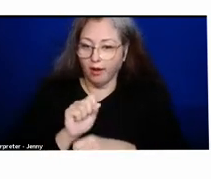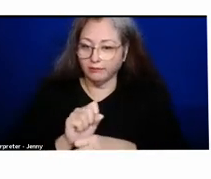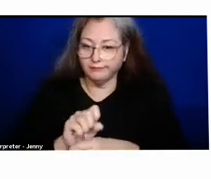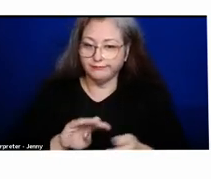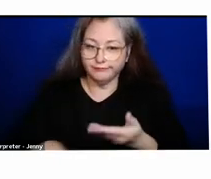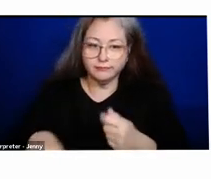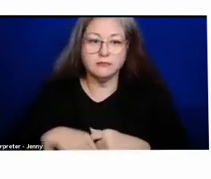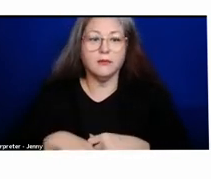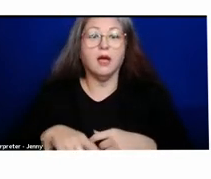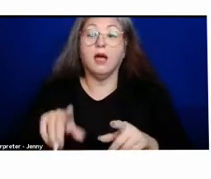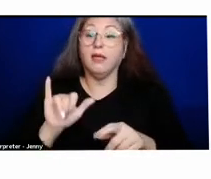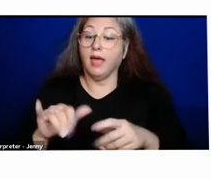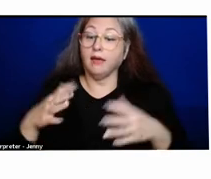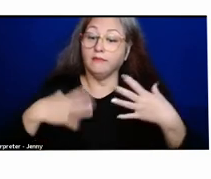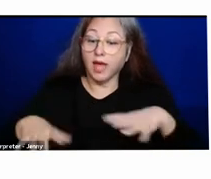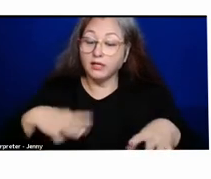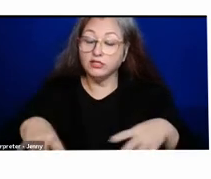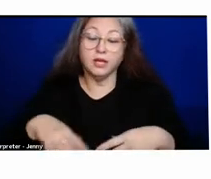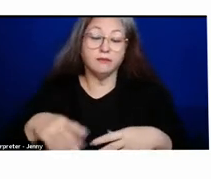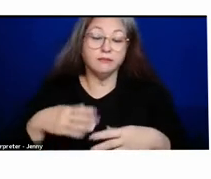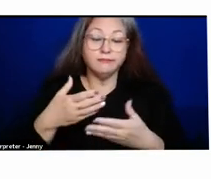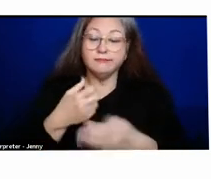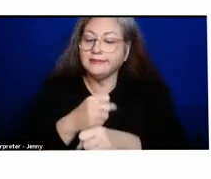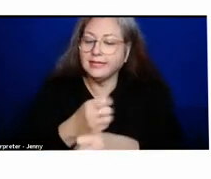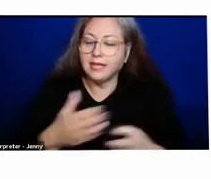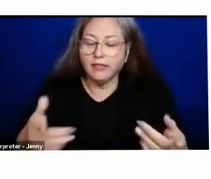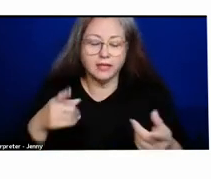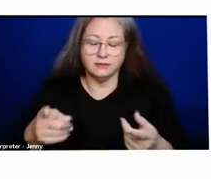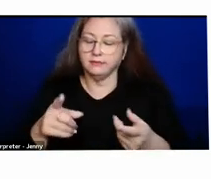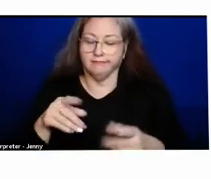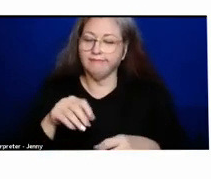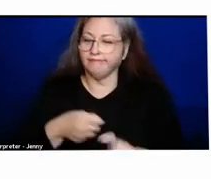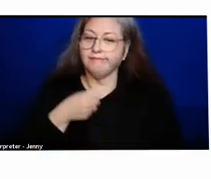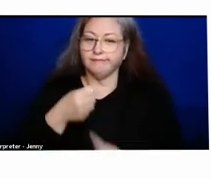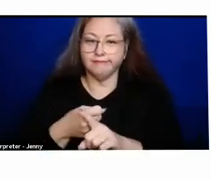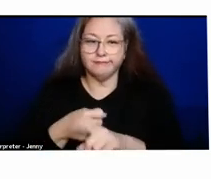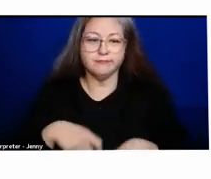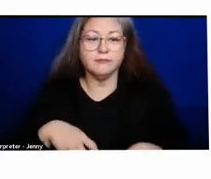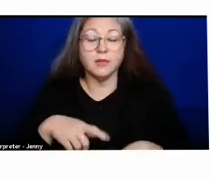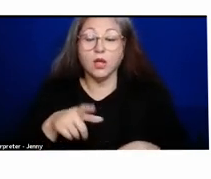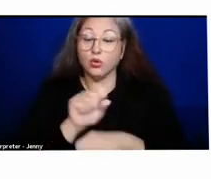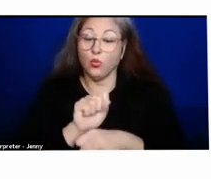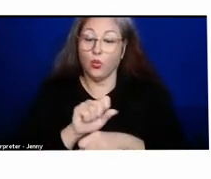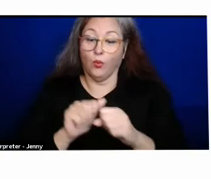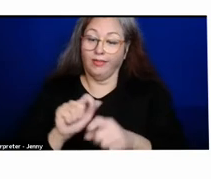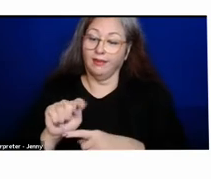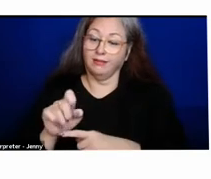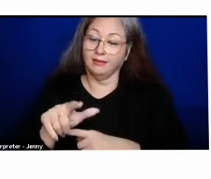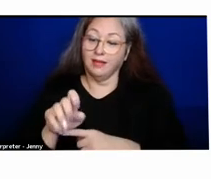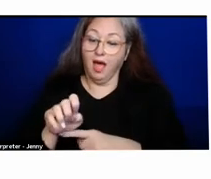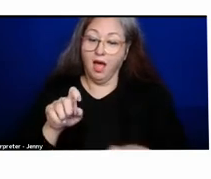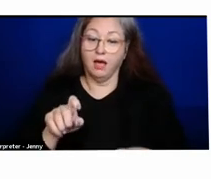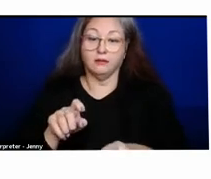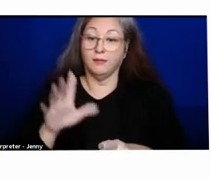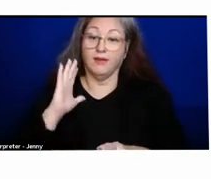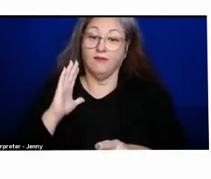and fashion industry. For the most part, loan money did not go to the textile sector. Employment within Ghana's textile sector declined from a